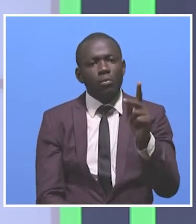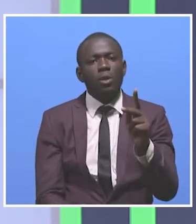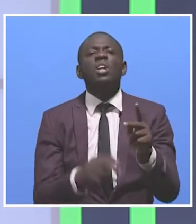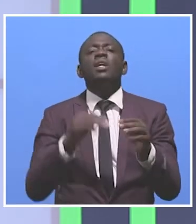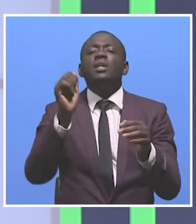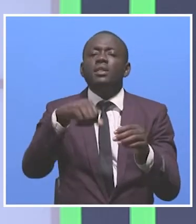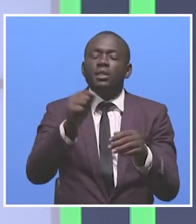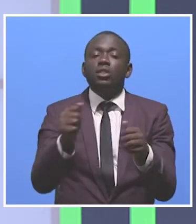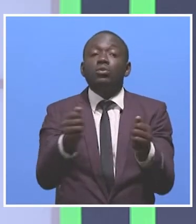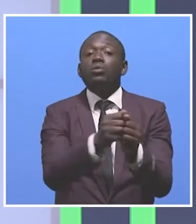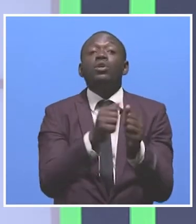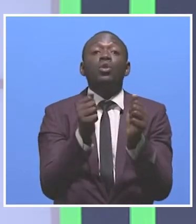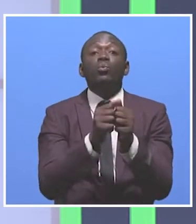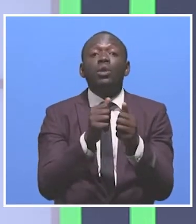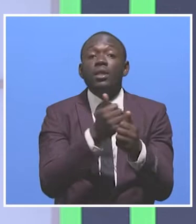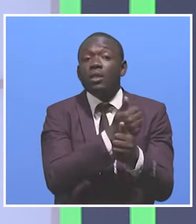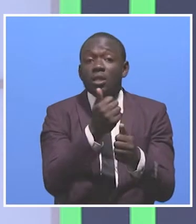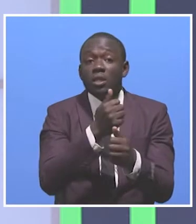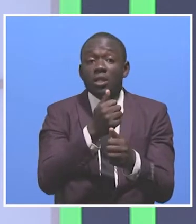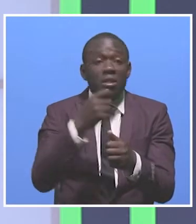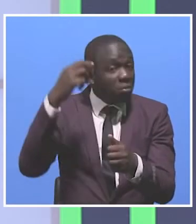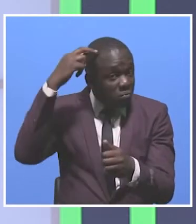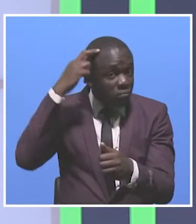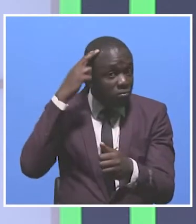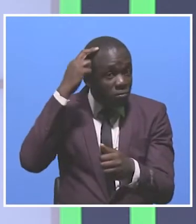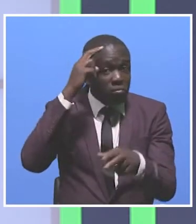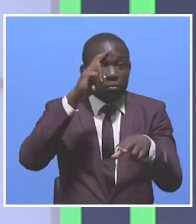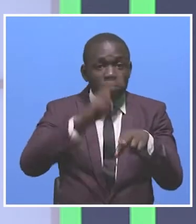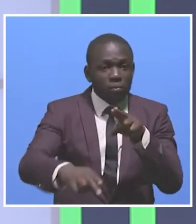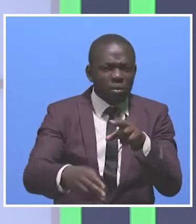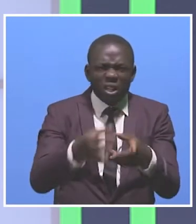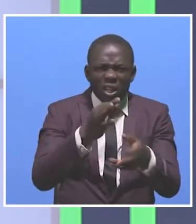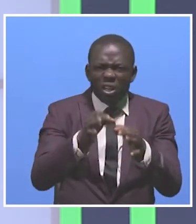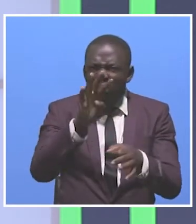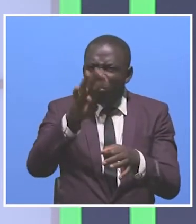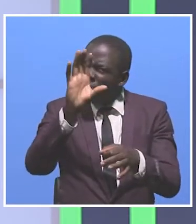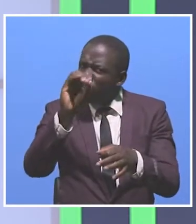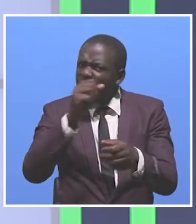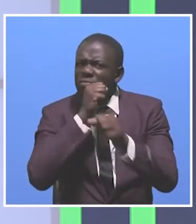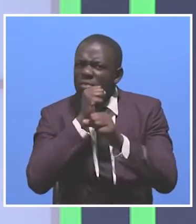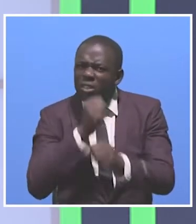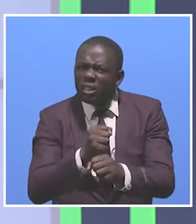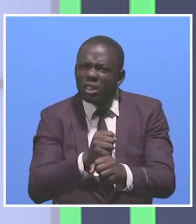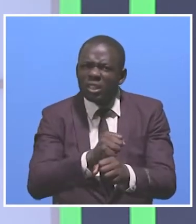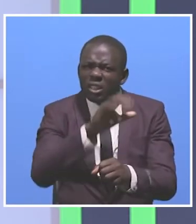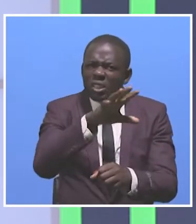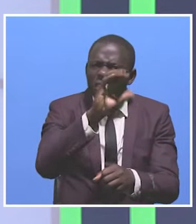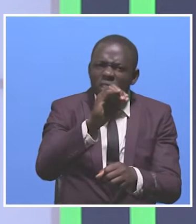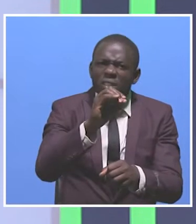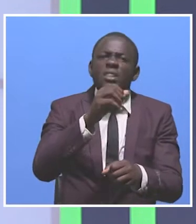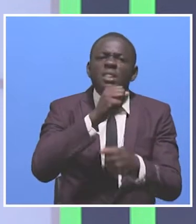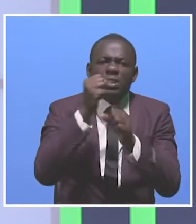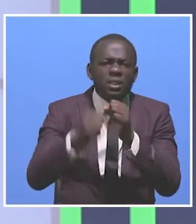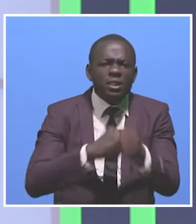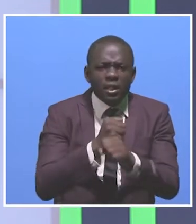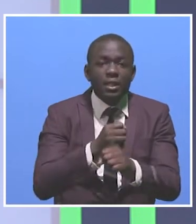with those that are mentally disturbed, it doesn't matter whether she's 40 years or 50 years. If they are mentally disturbed, all of